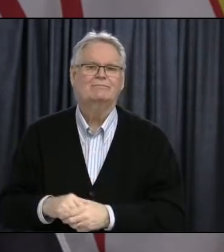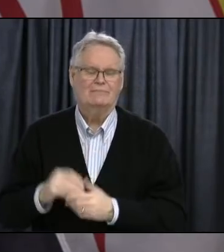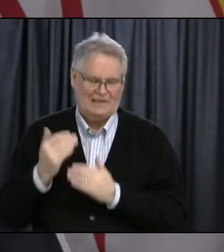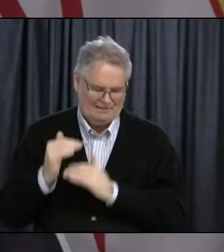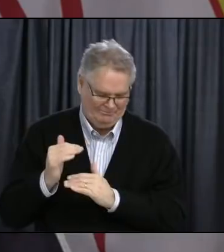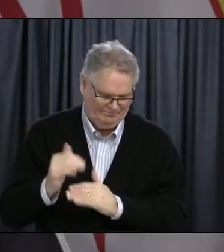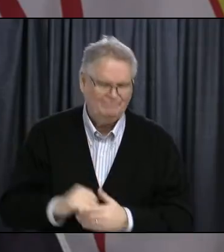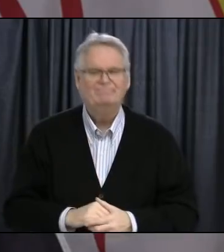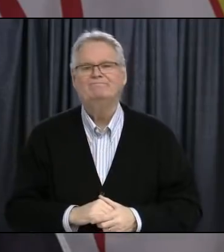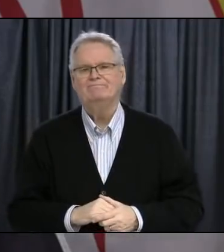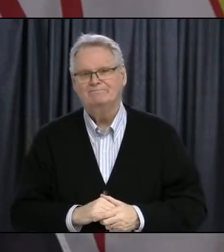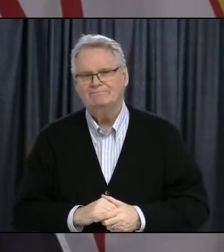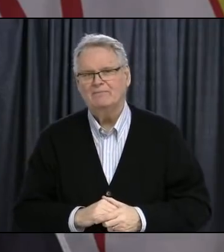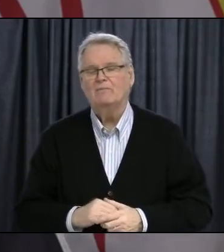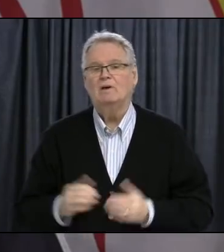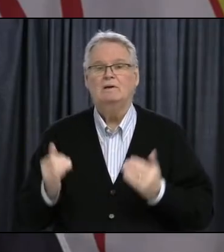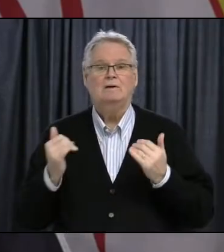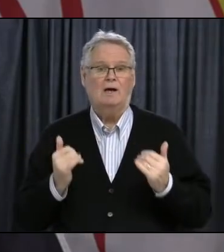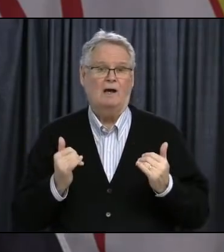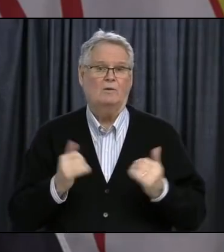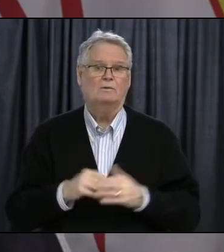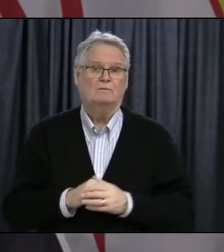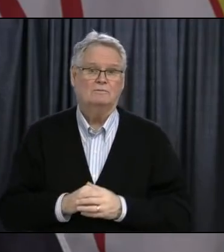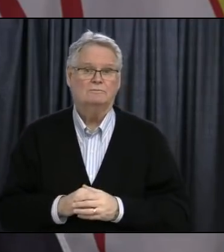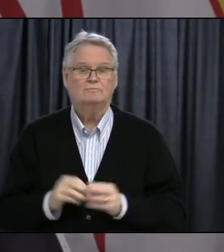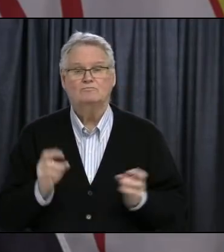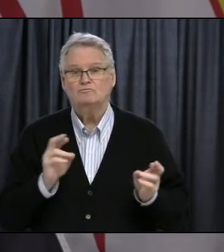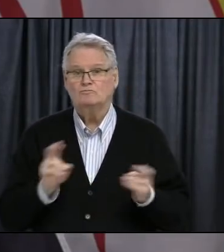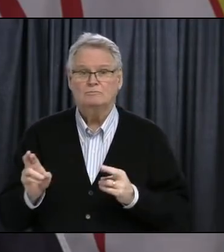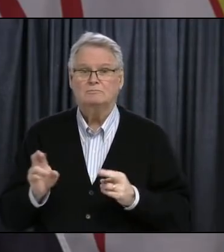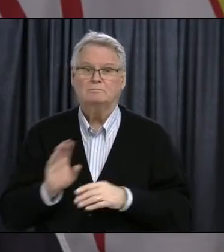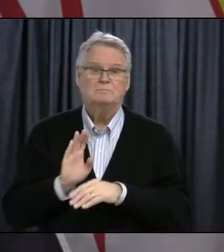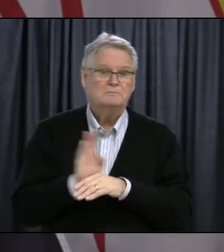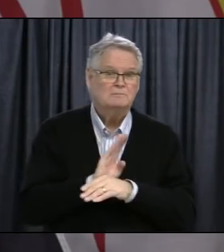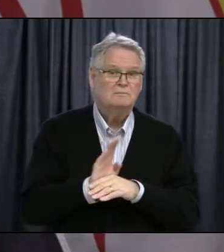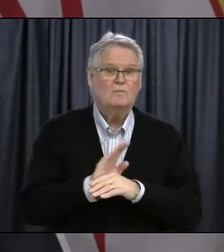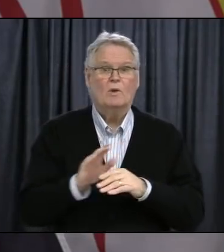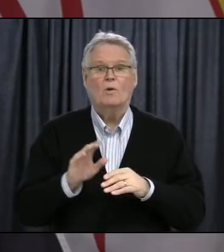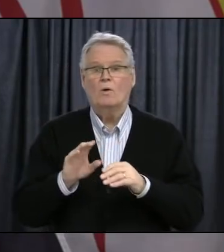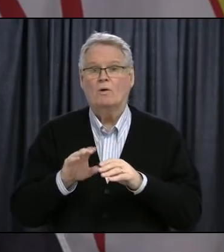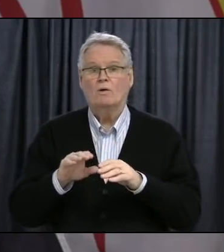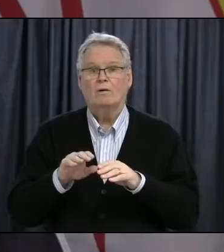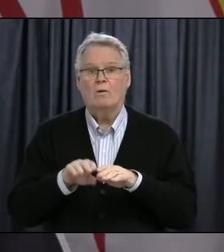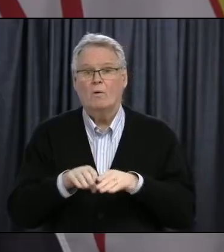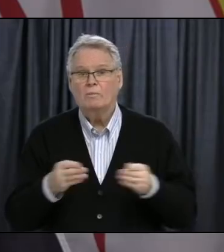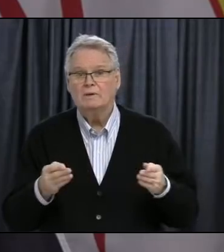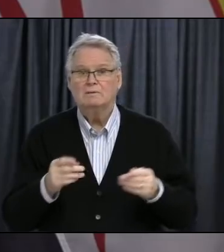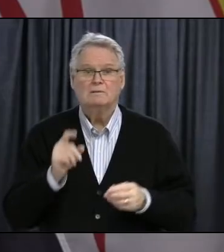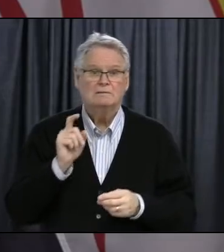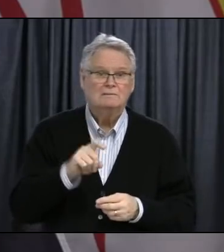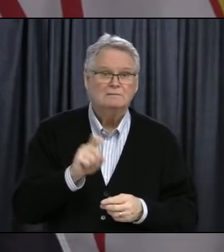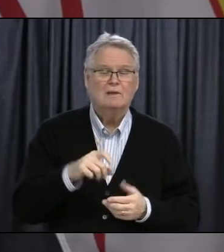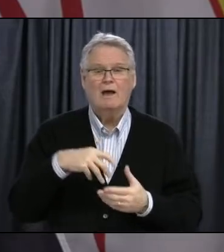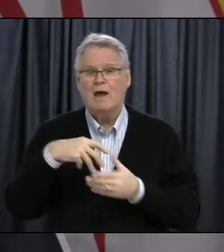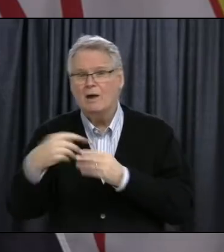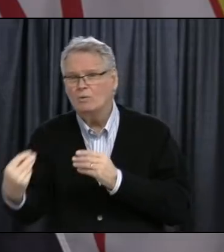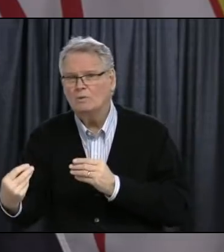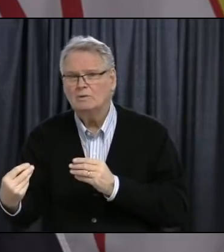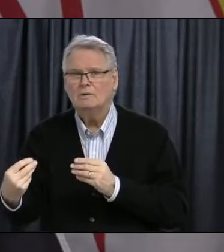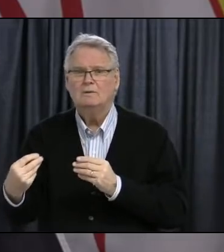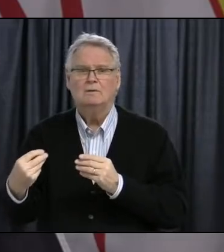society back to functioning as it should, we're trying to limit that if a case of a variant did happen to show up